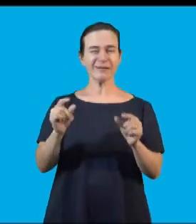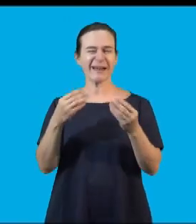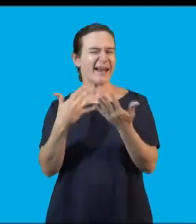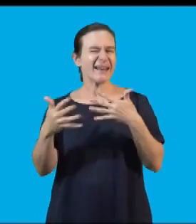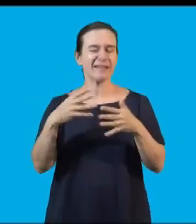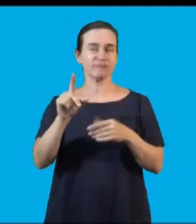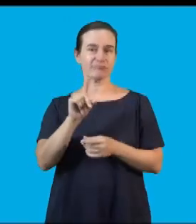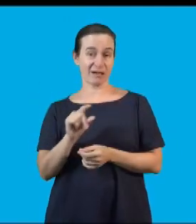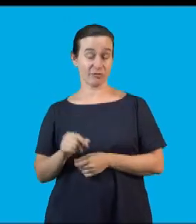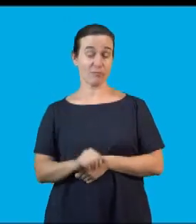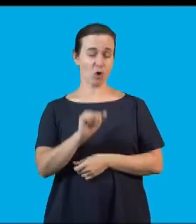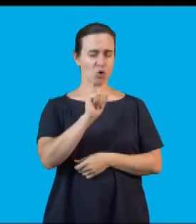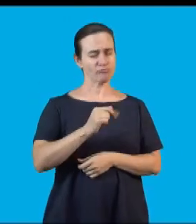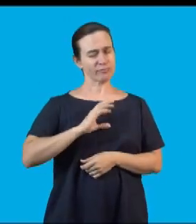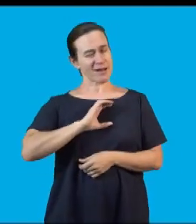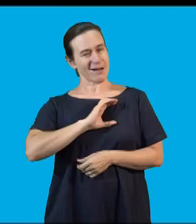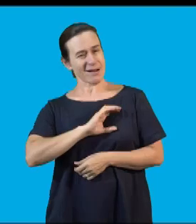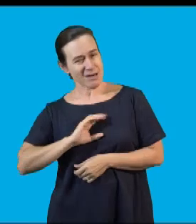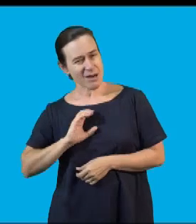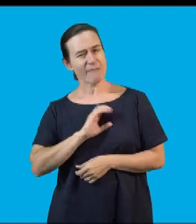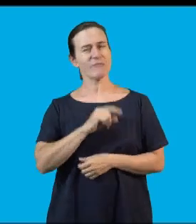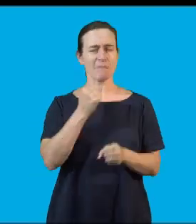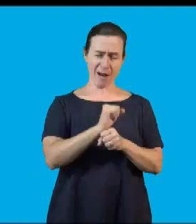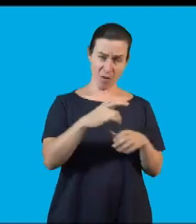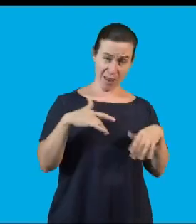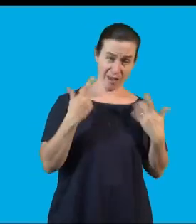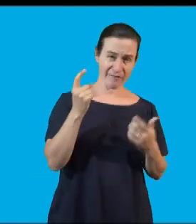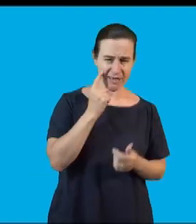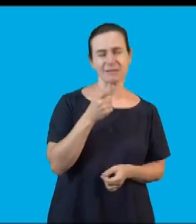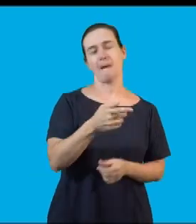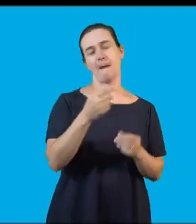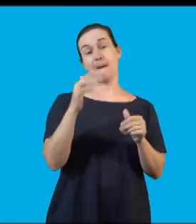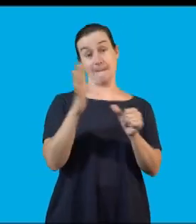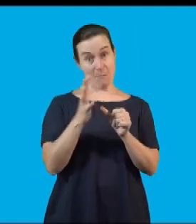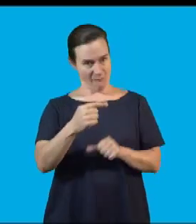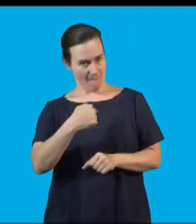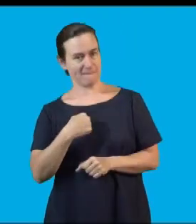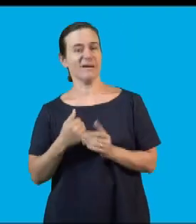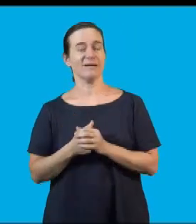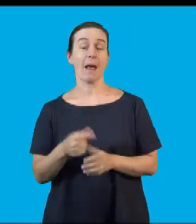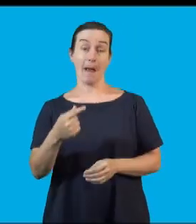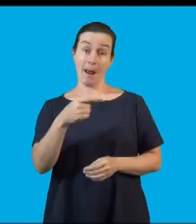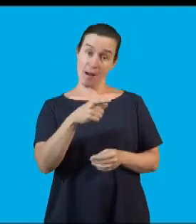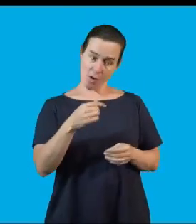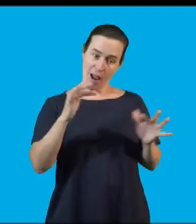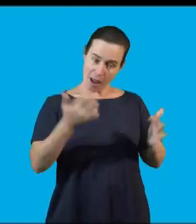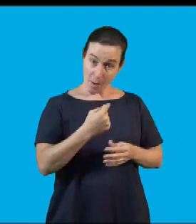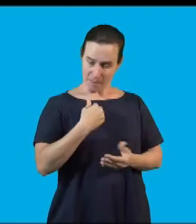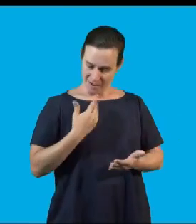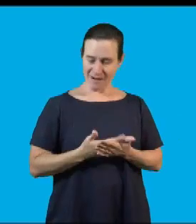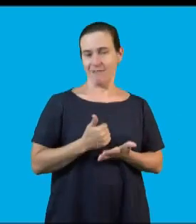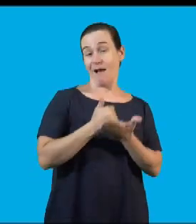poster. Your comfort and convenience are my priorities. Let me help make your life a little bit